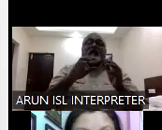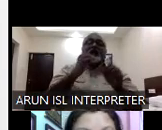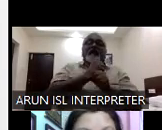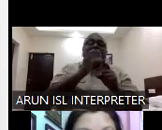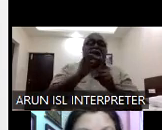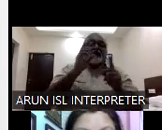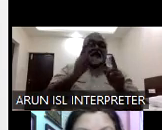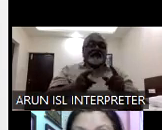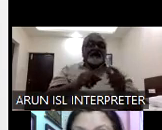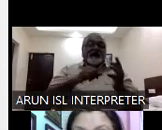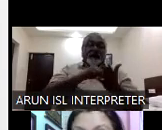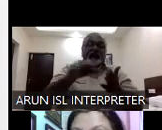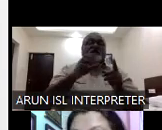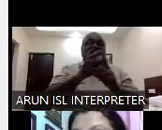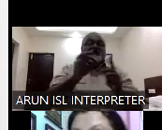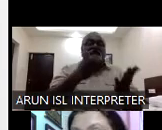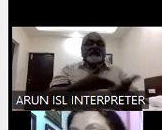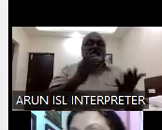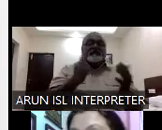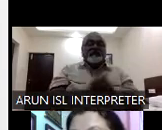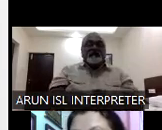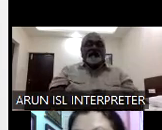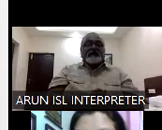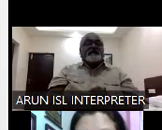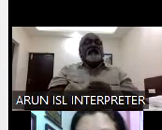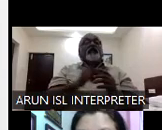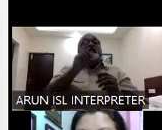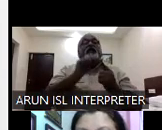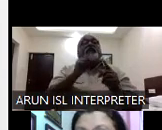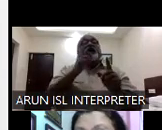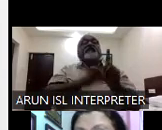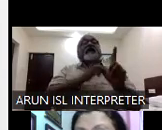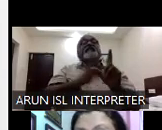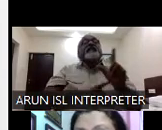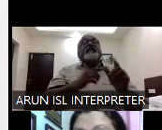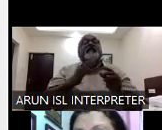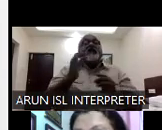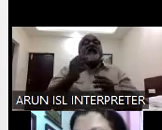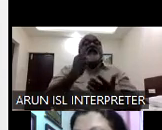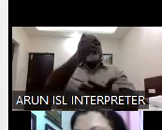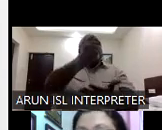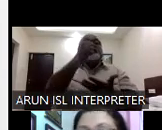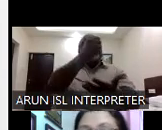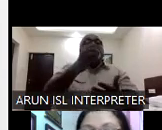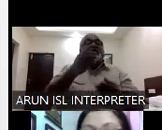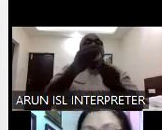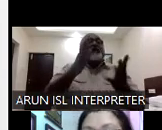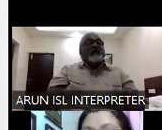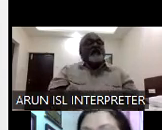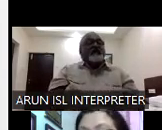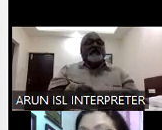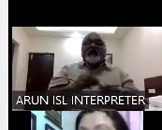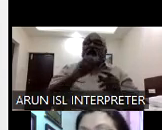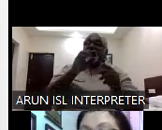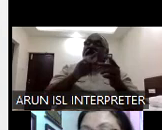important part of this, that every year they get the budget. So if you tap every district and able to